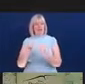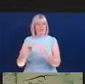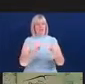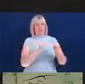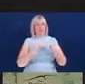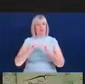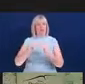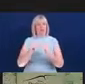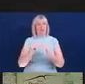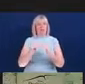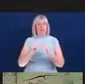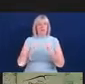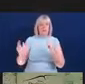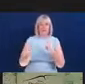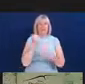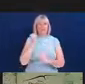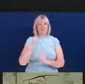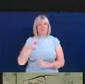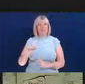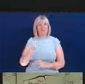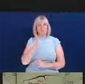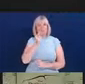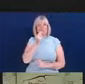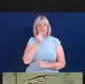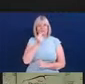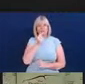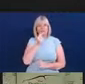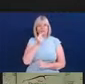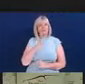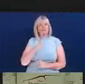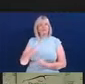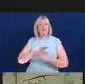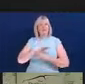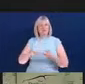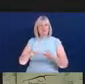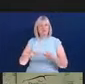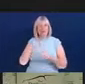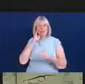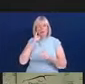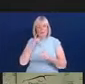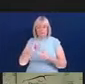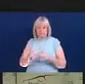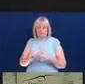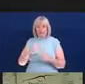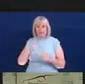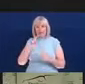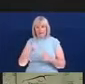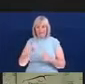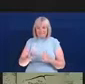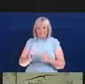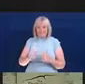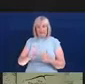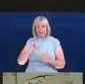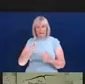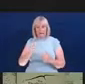They're not having to focus on the things they don't do well, their skills and talents are being utilised within the workplace,